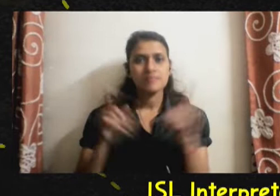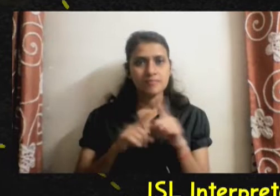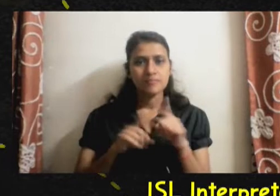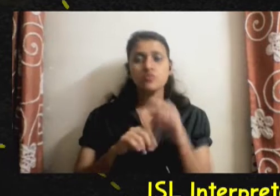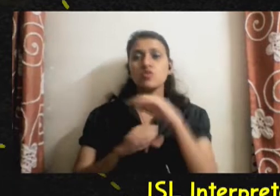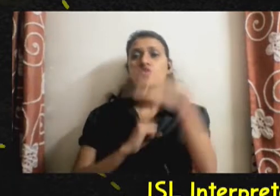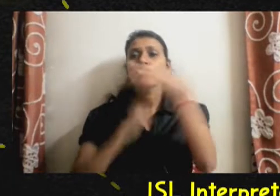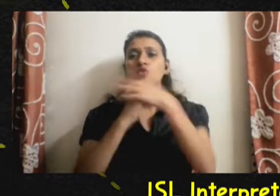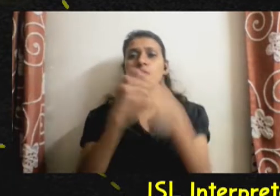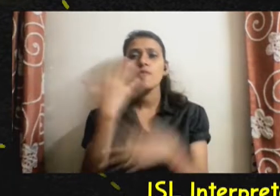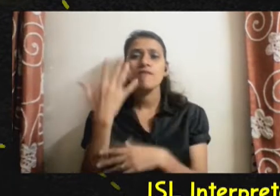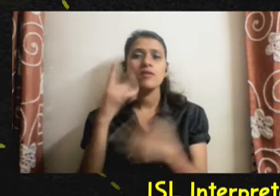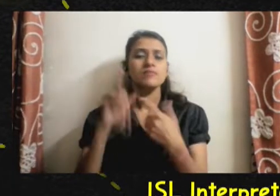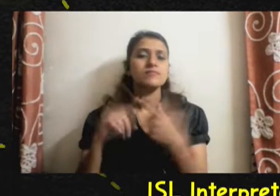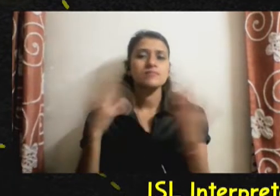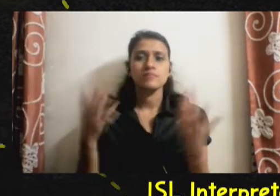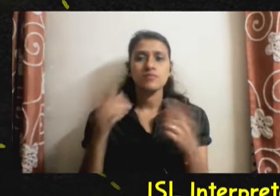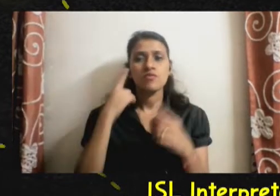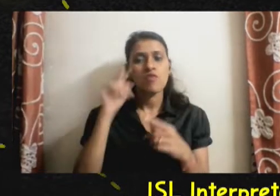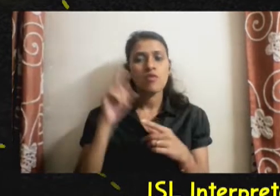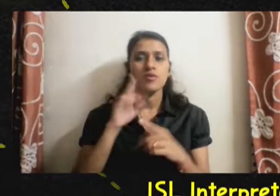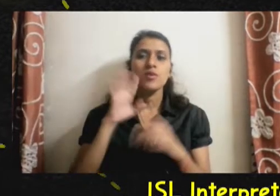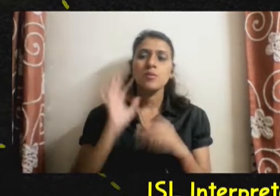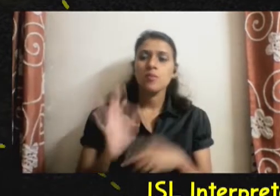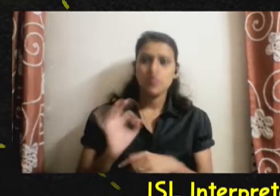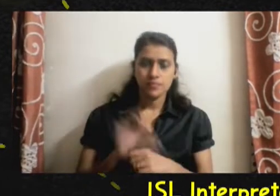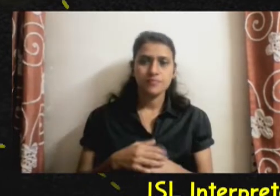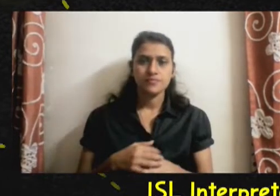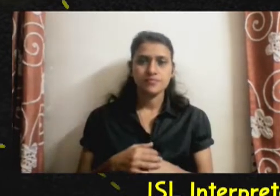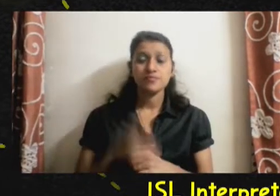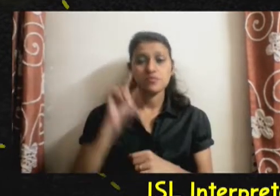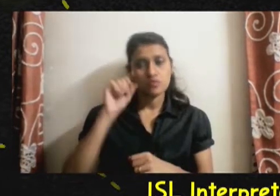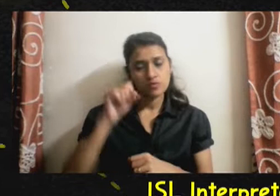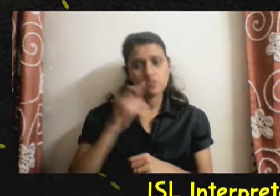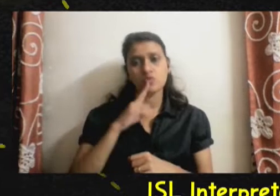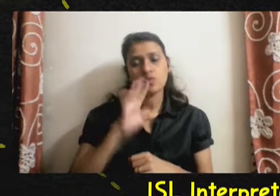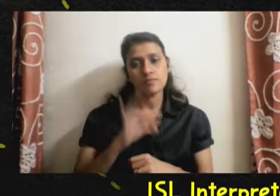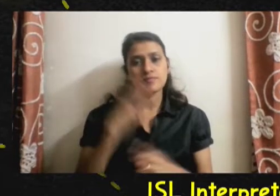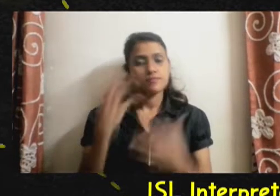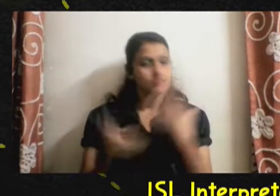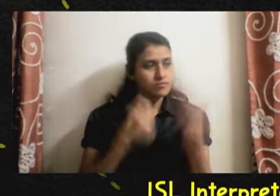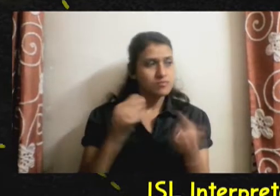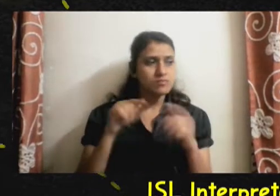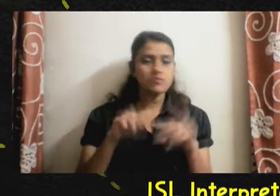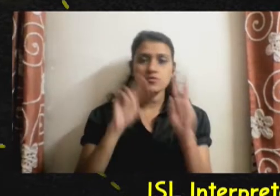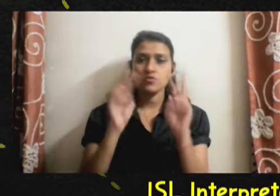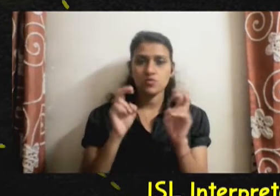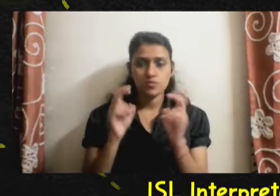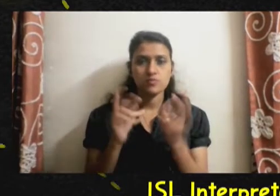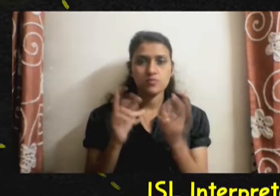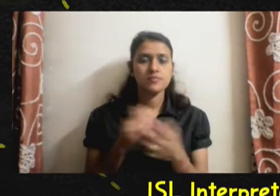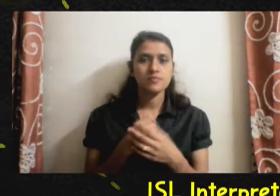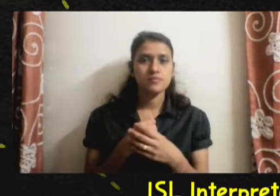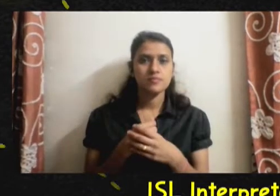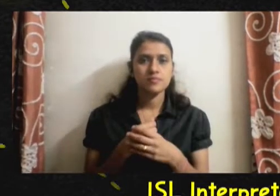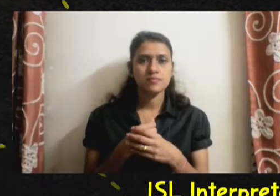5-10 searches that they look for that appear are the most important. And we've actually found on these topics, those searches are either websites